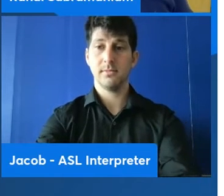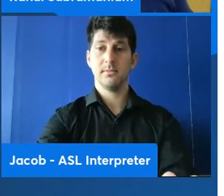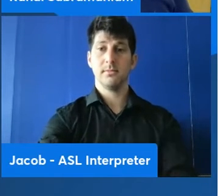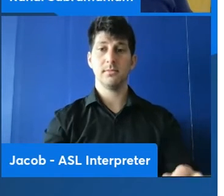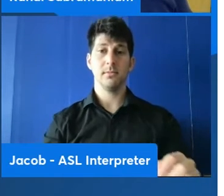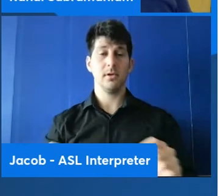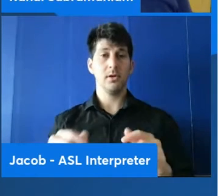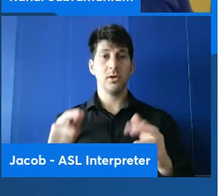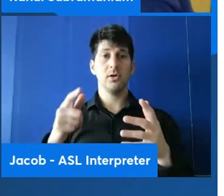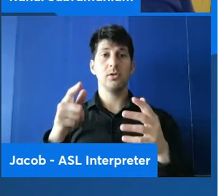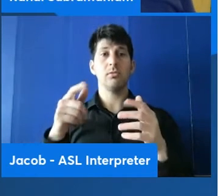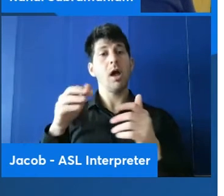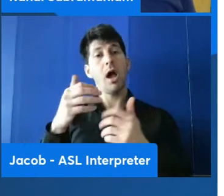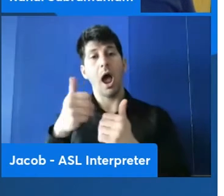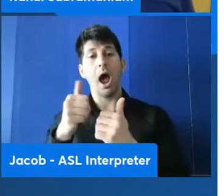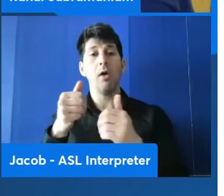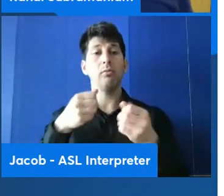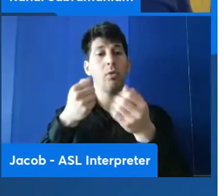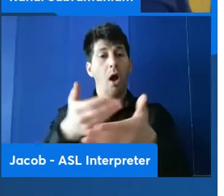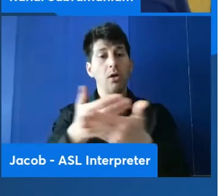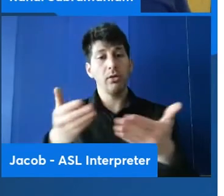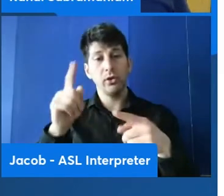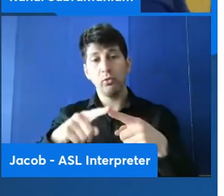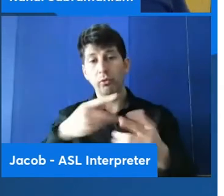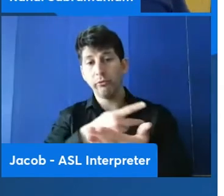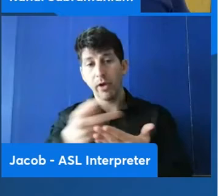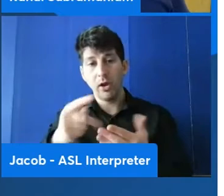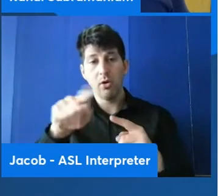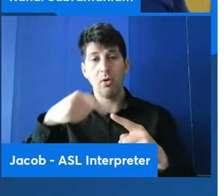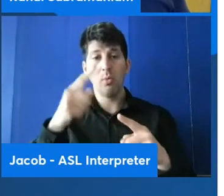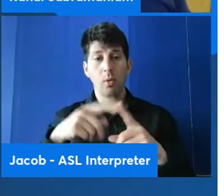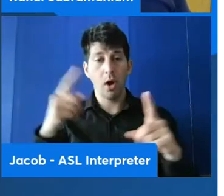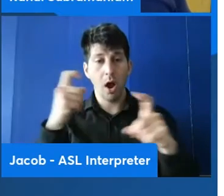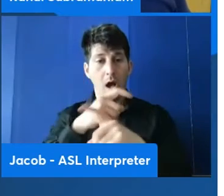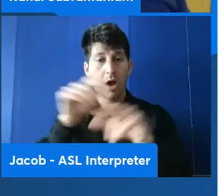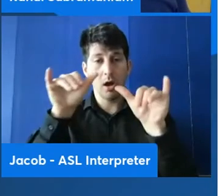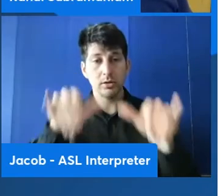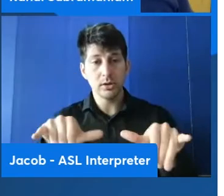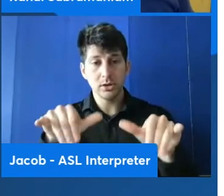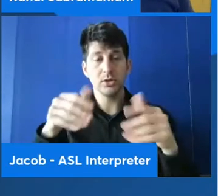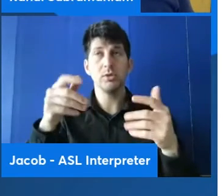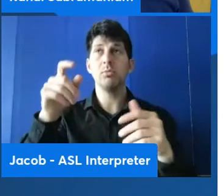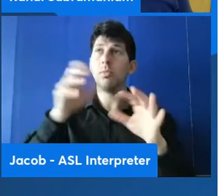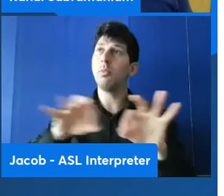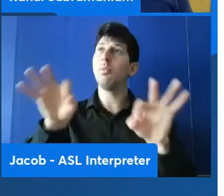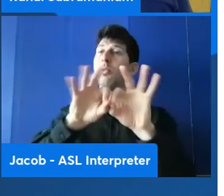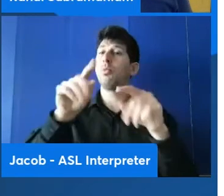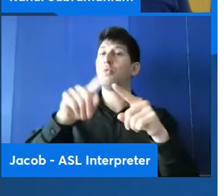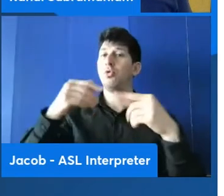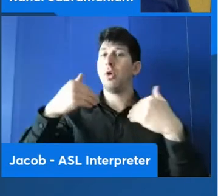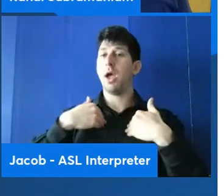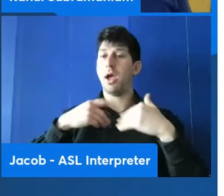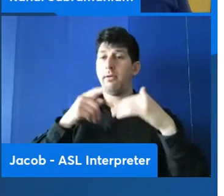is amazing as we get into these more complex systems. You do really need to have that underlying